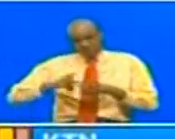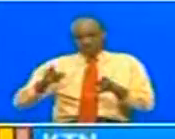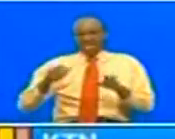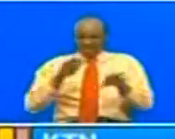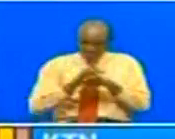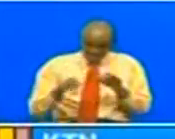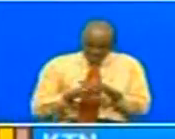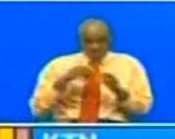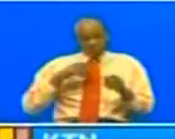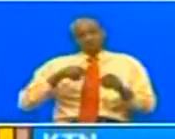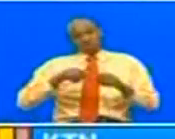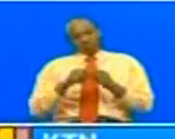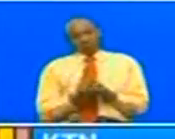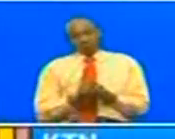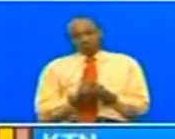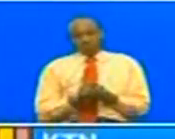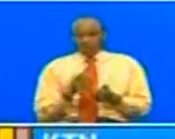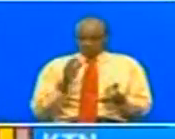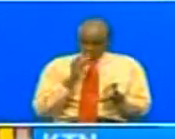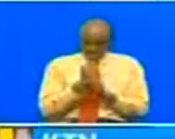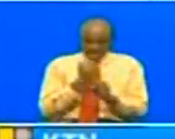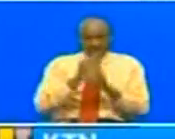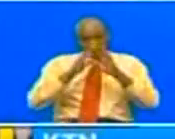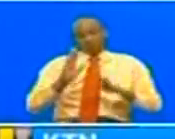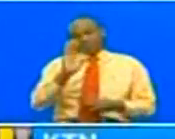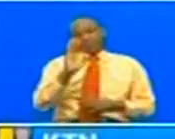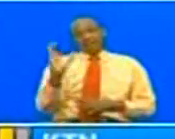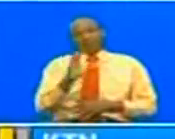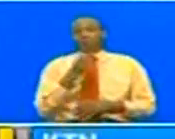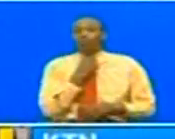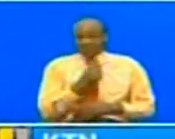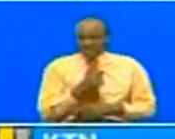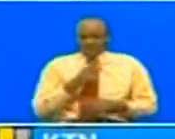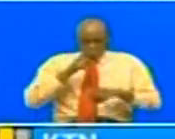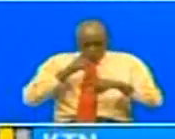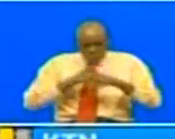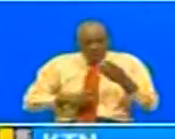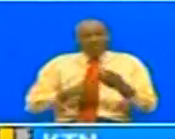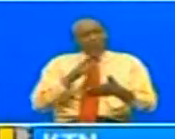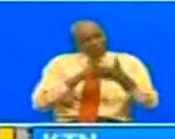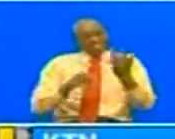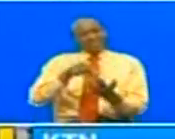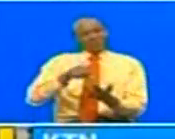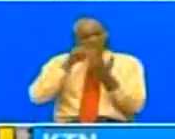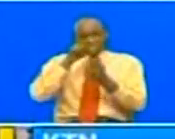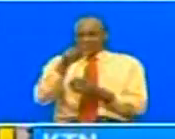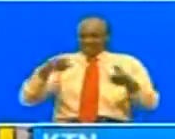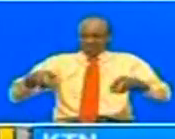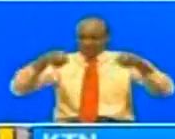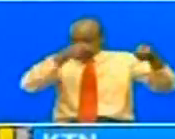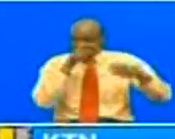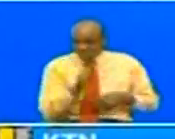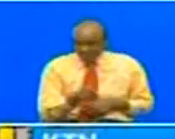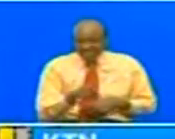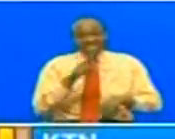40-foot container or 20-foot container to make what the client desires. What is very unique about containers, it's the